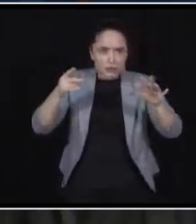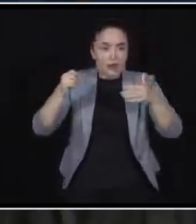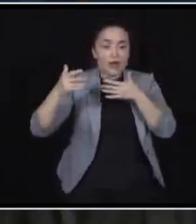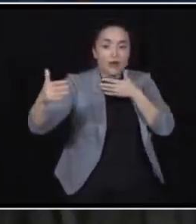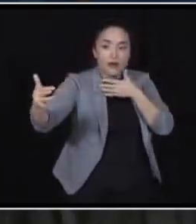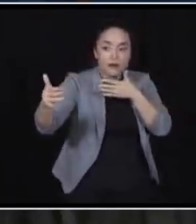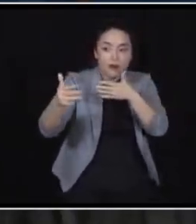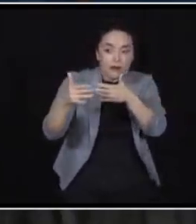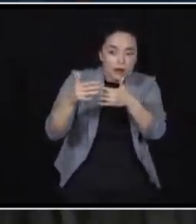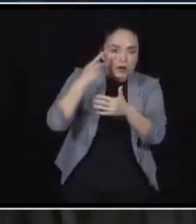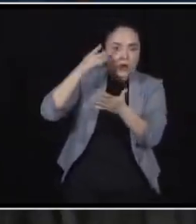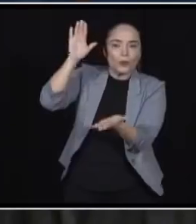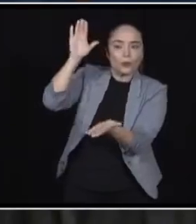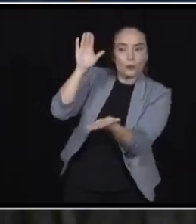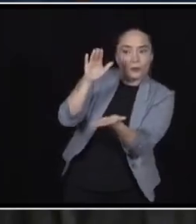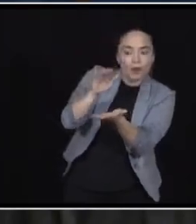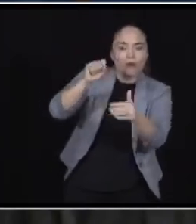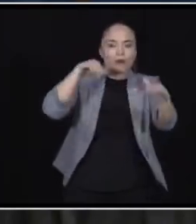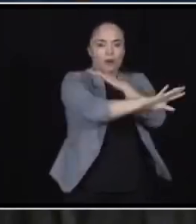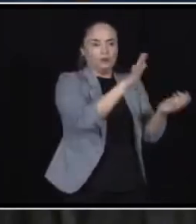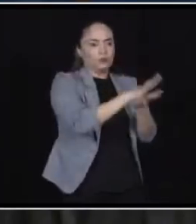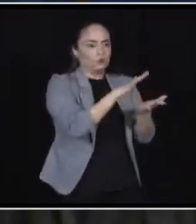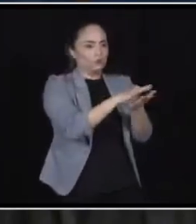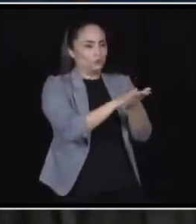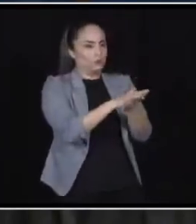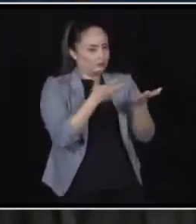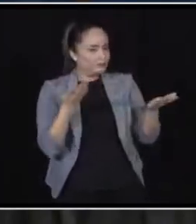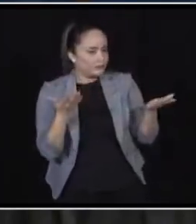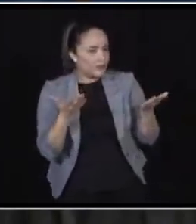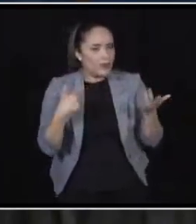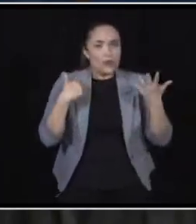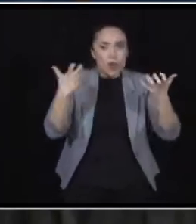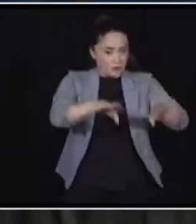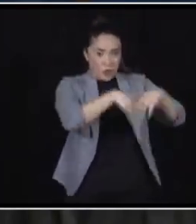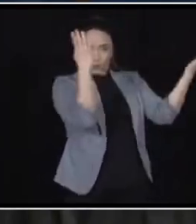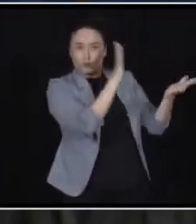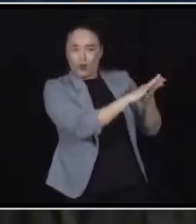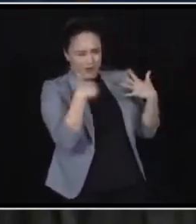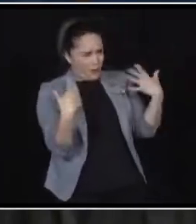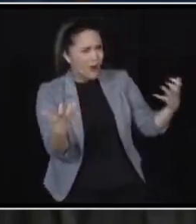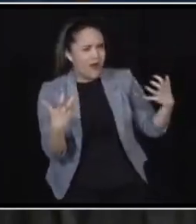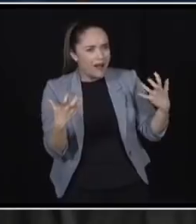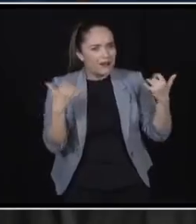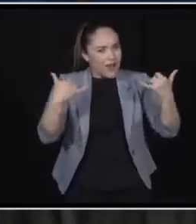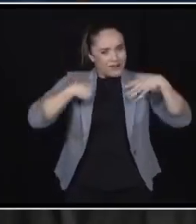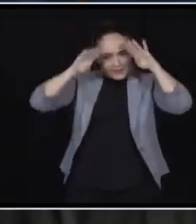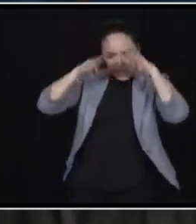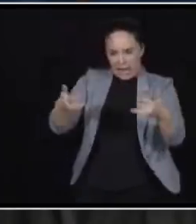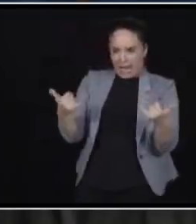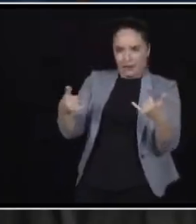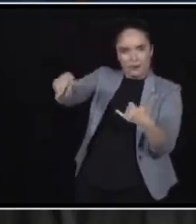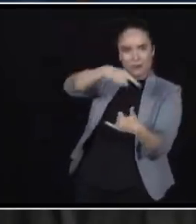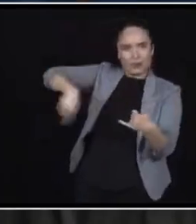the schools up again as soon as possible. But we all need to work together right now to get the community spread under